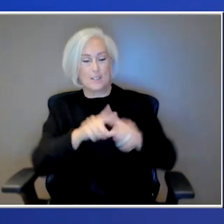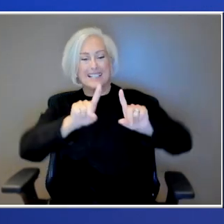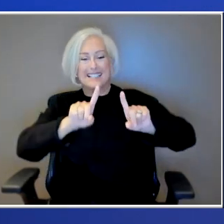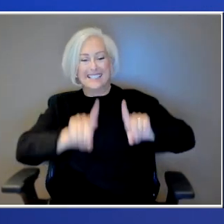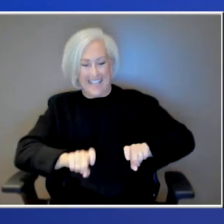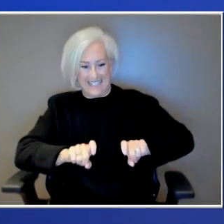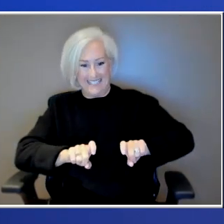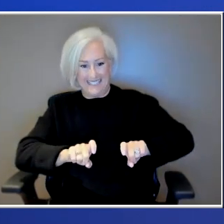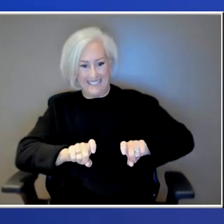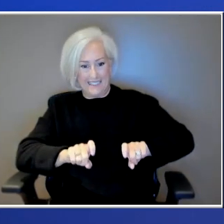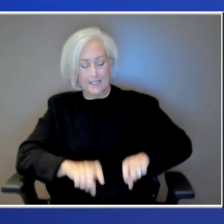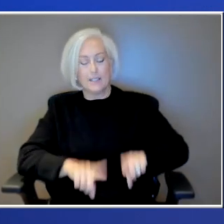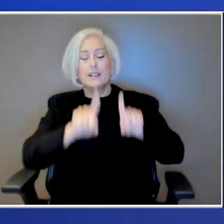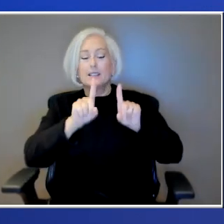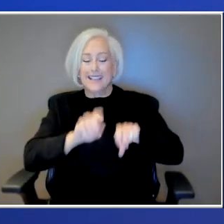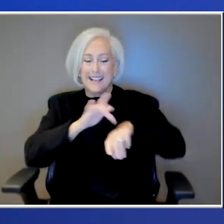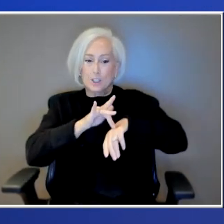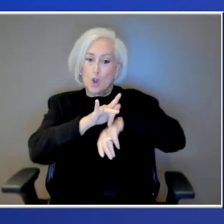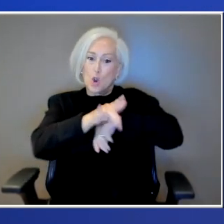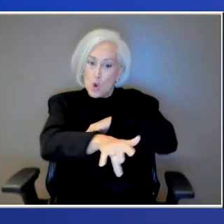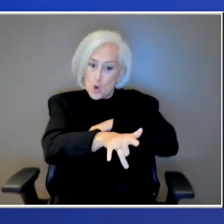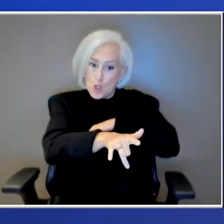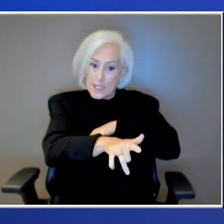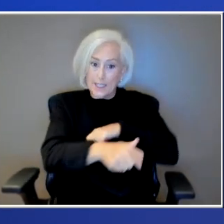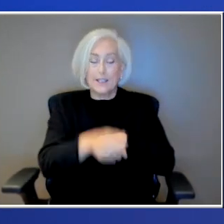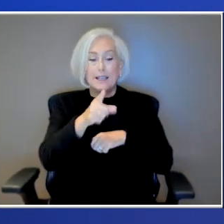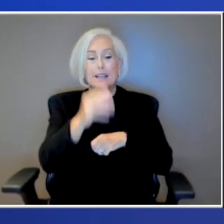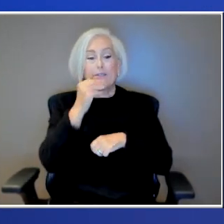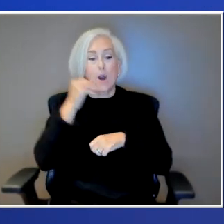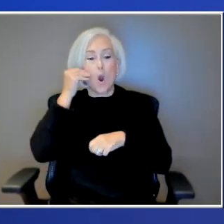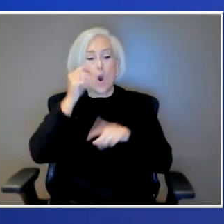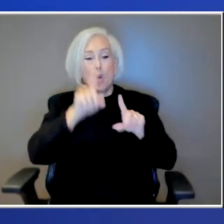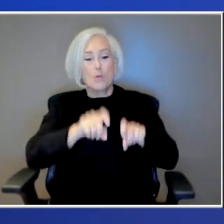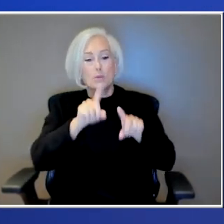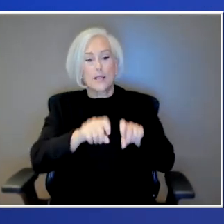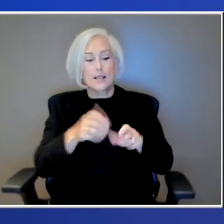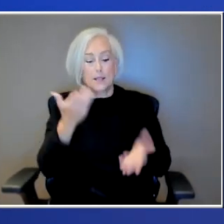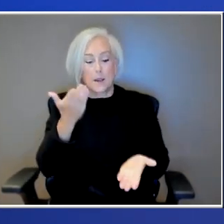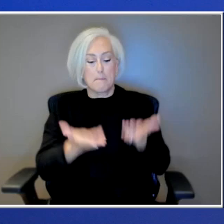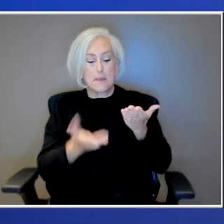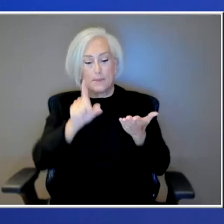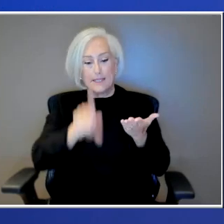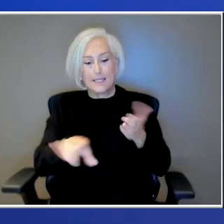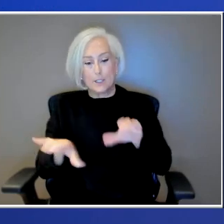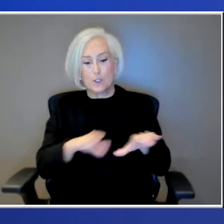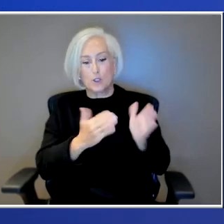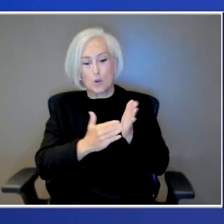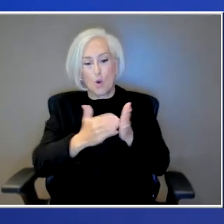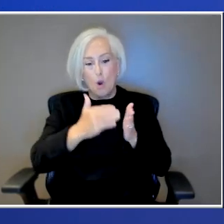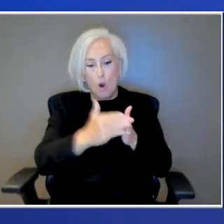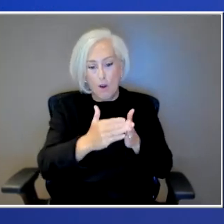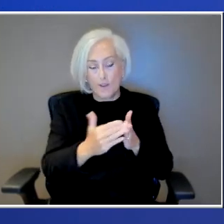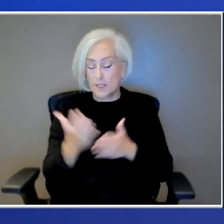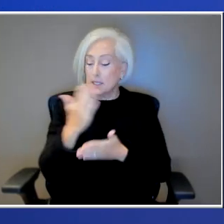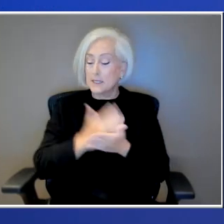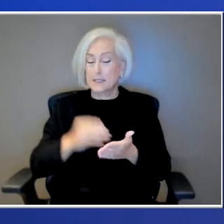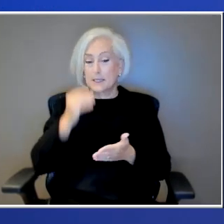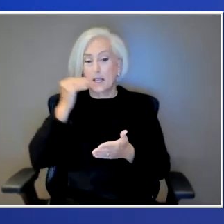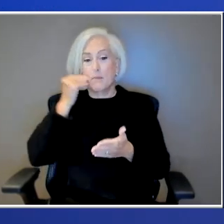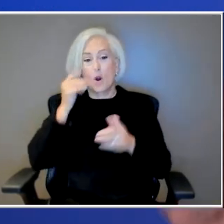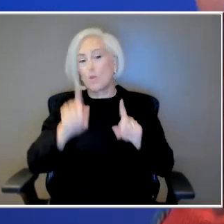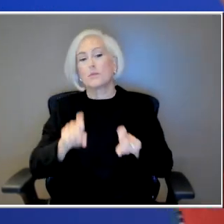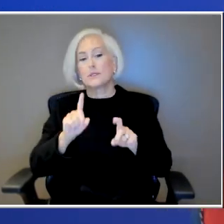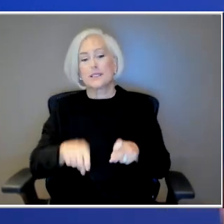test early. And if you're doing home testing, you may have to test often. We know that there are home tests that are available. This is a 3-in-1